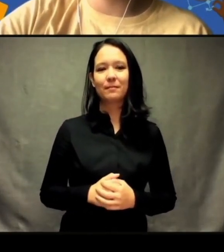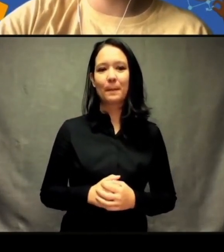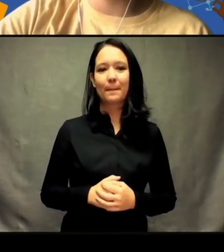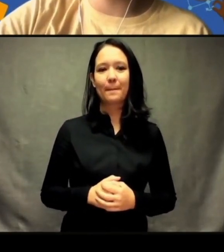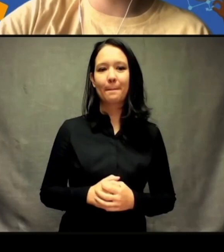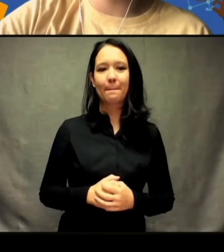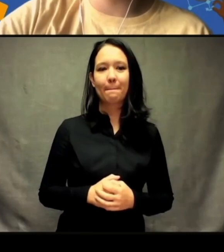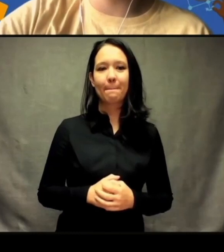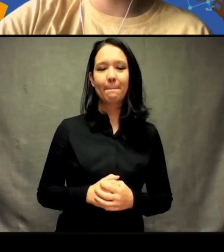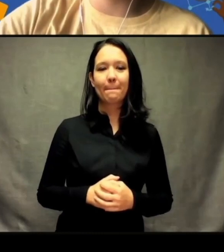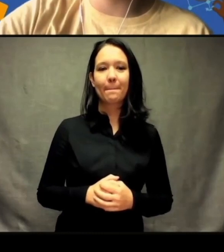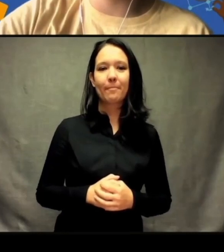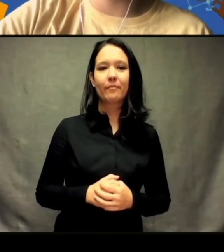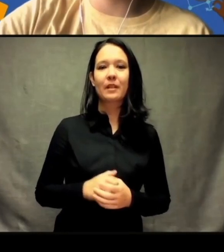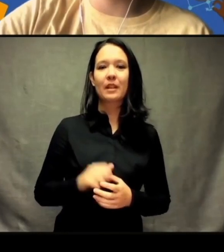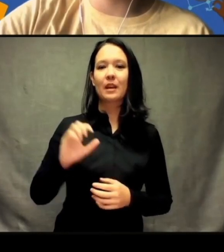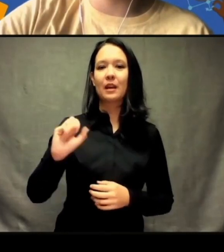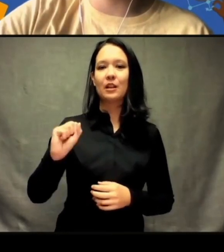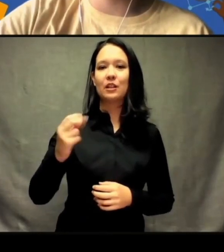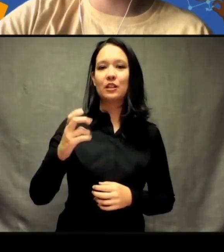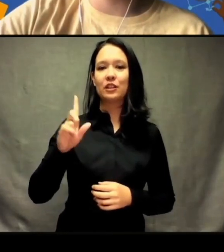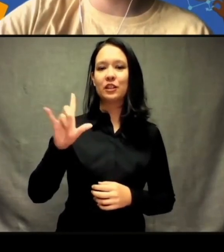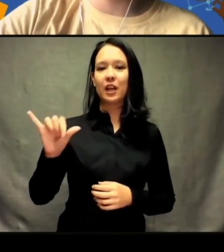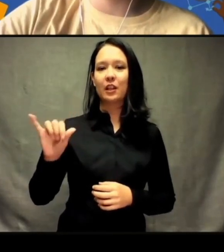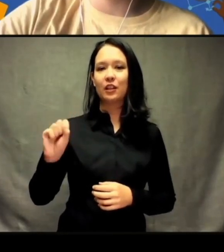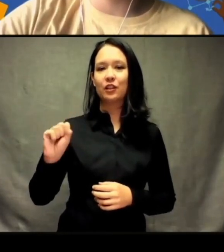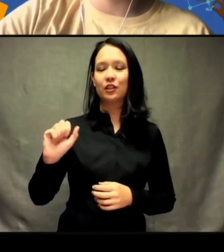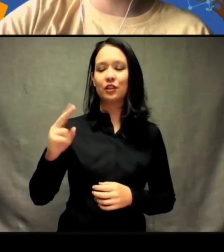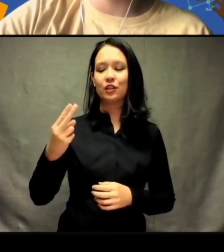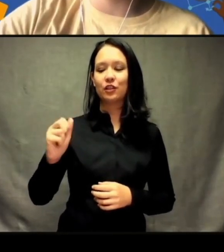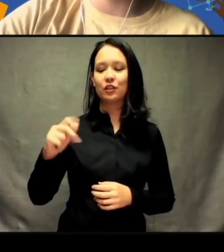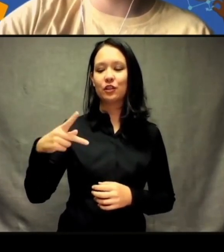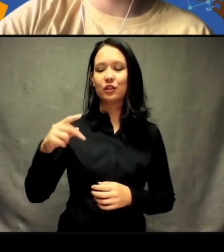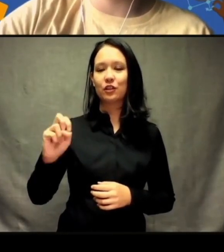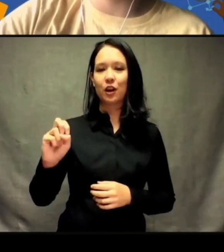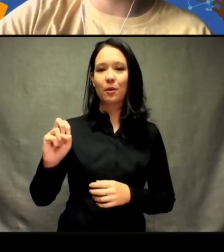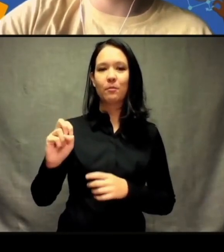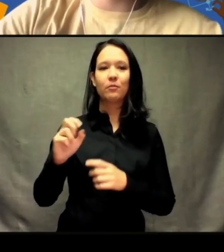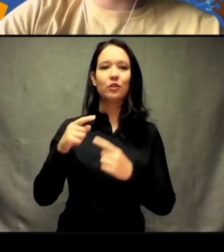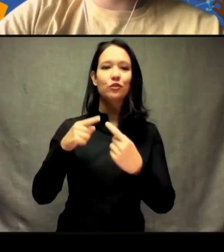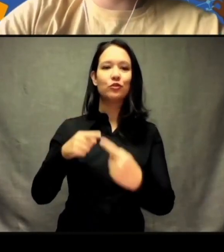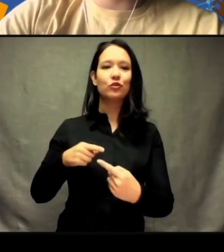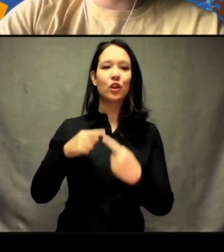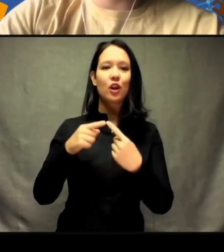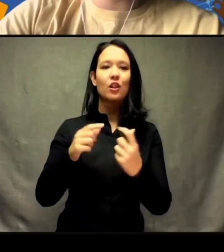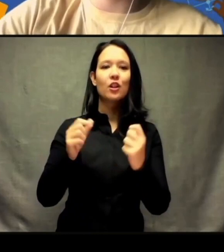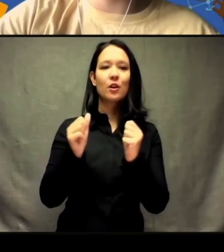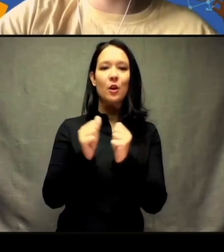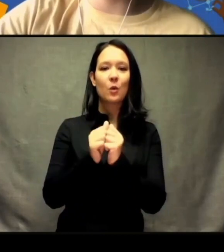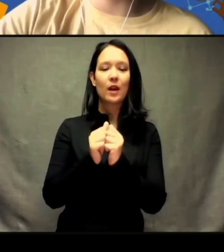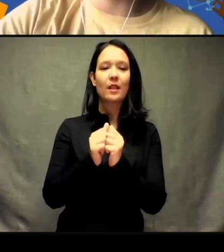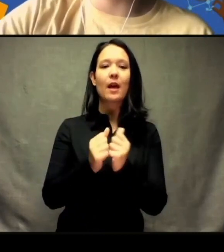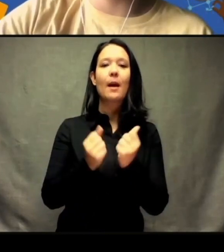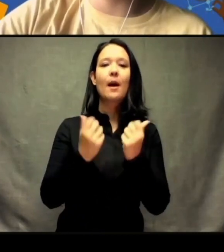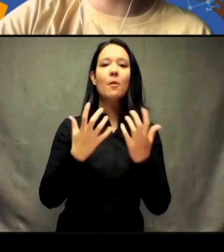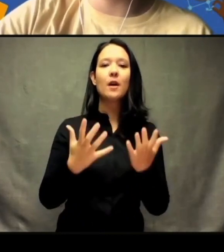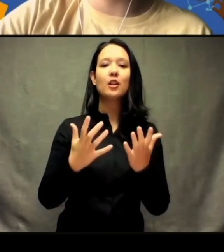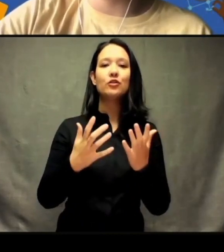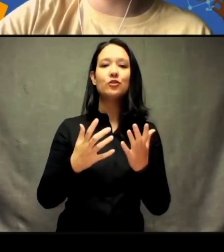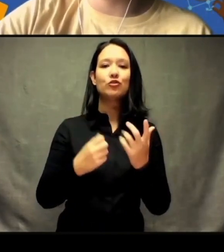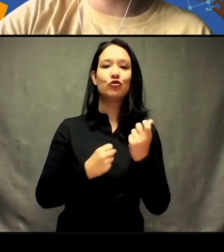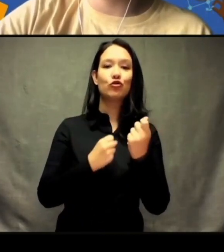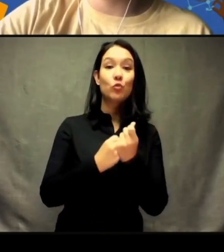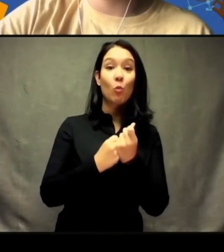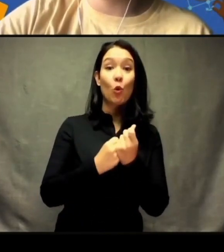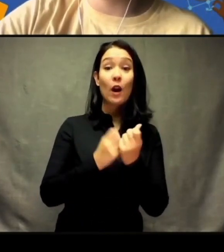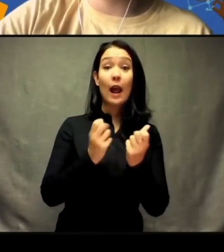It's Shelly Sharp. Brought up struggling with how much support or how little to give.